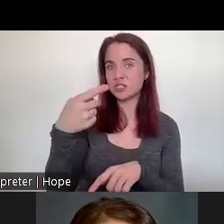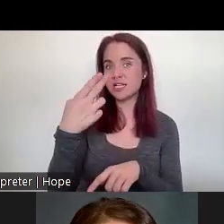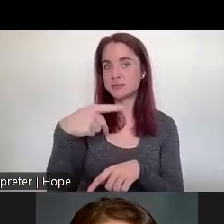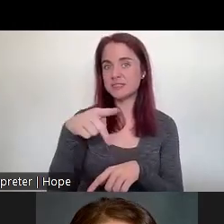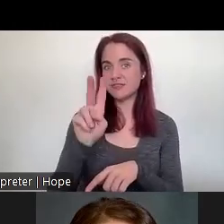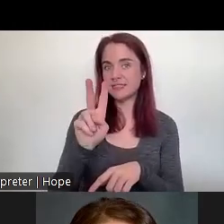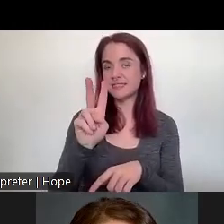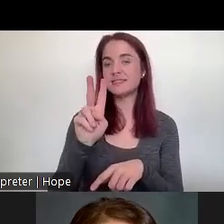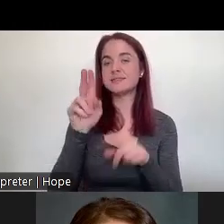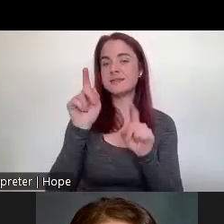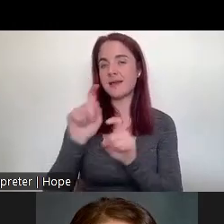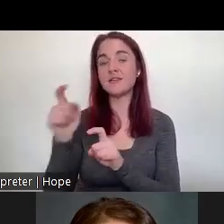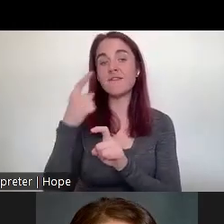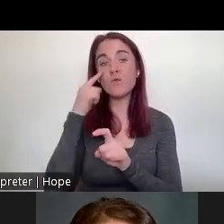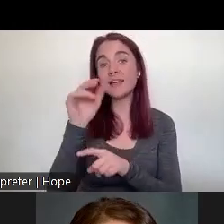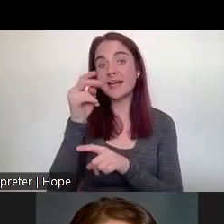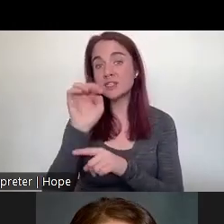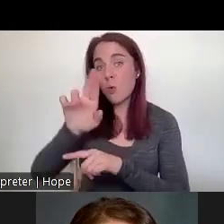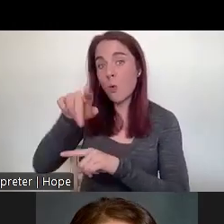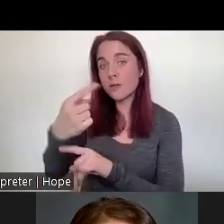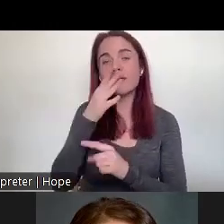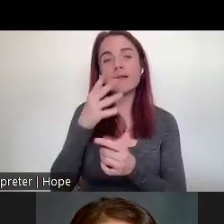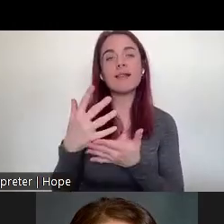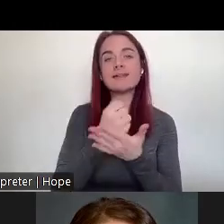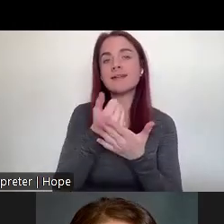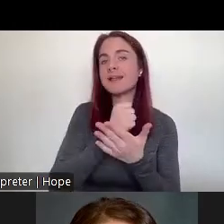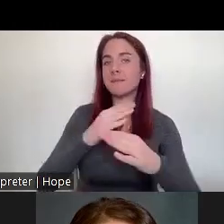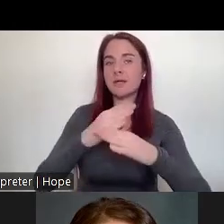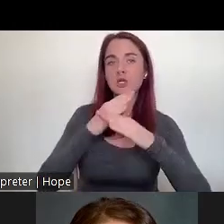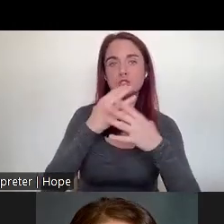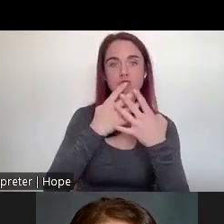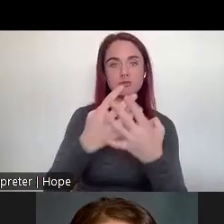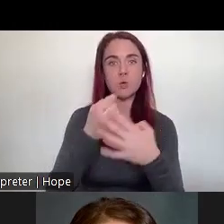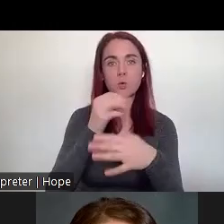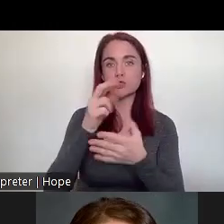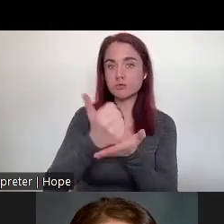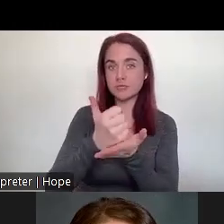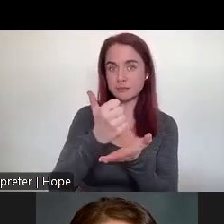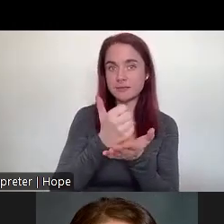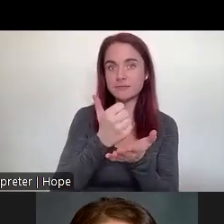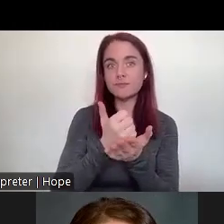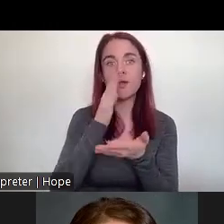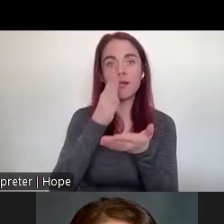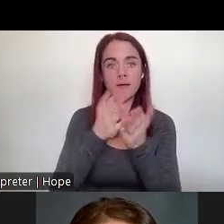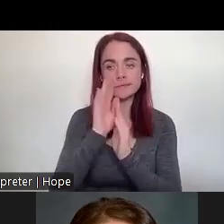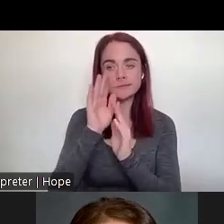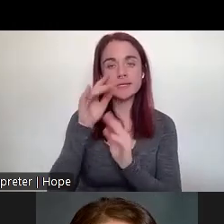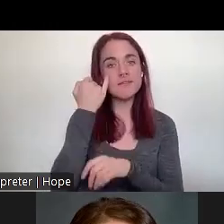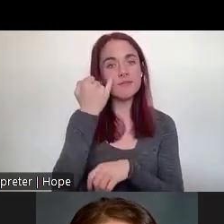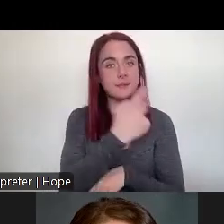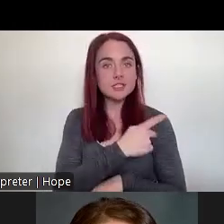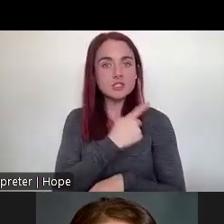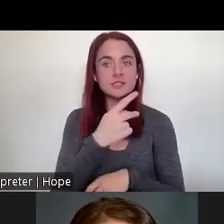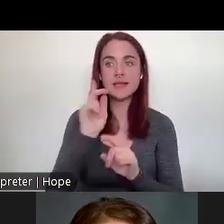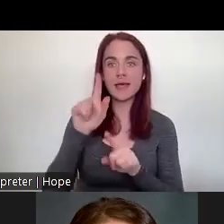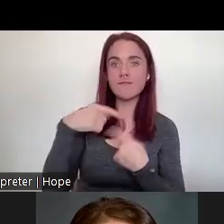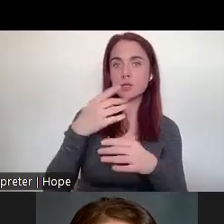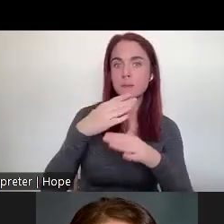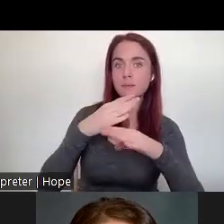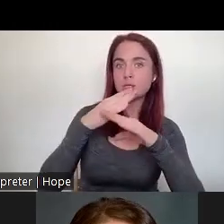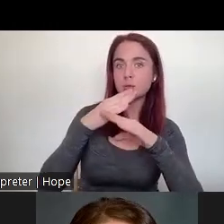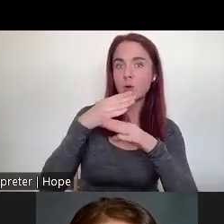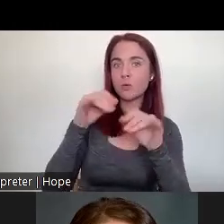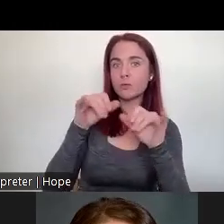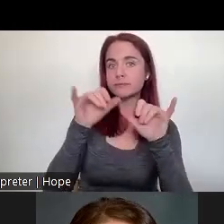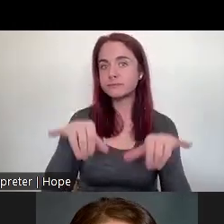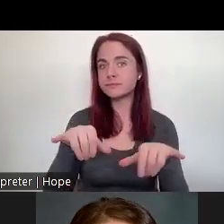cancer cases only, we collect any barriers to screening or treatment, if the patient was ever immunocompromised,